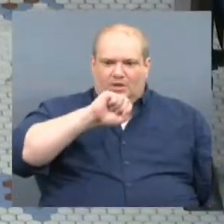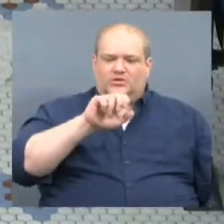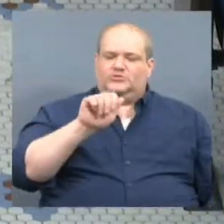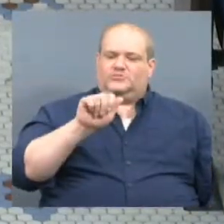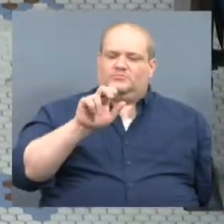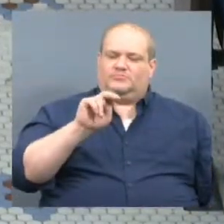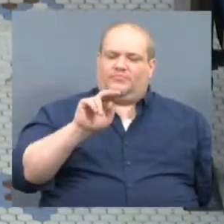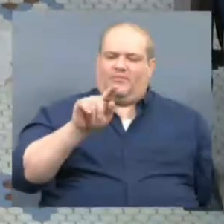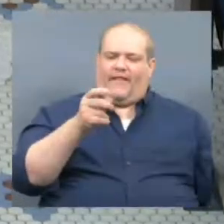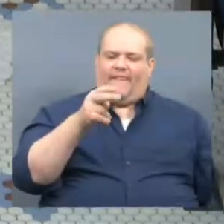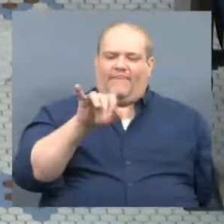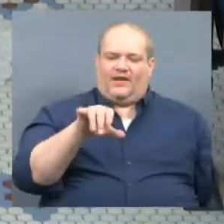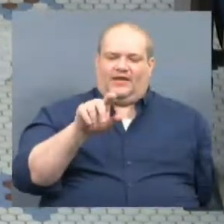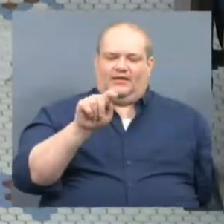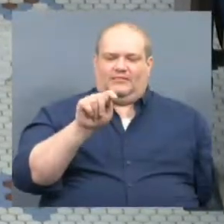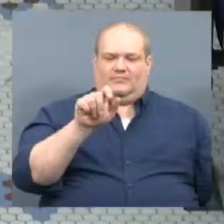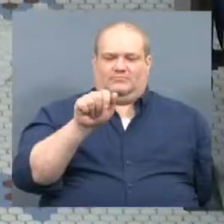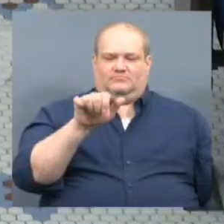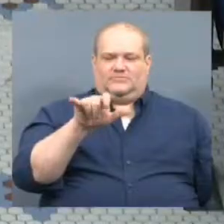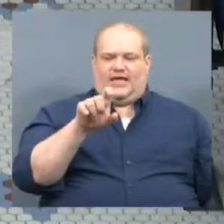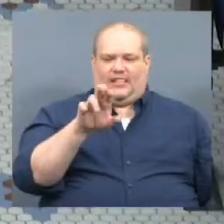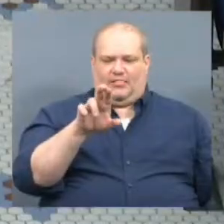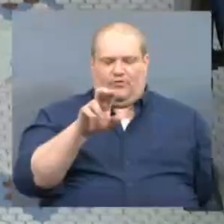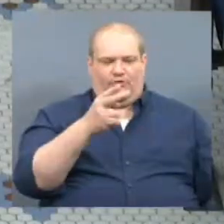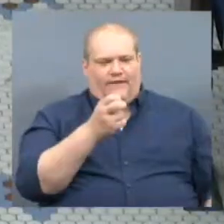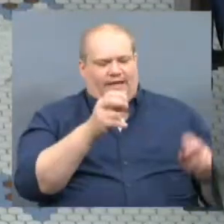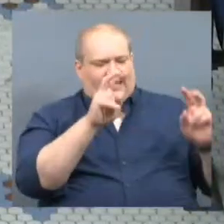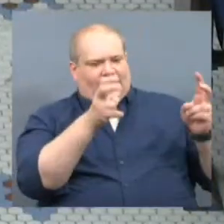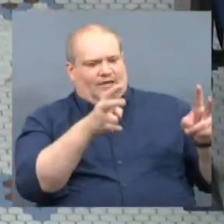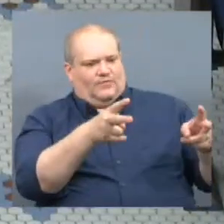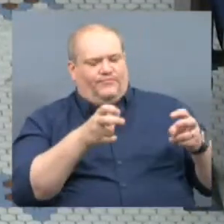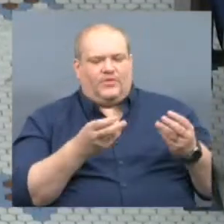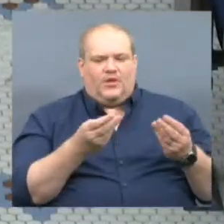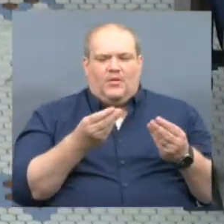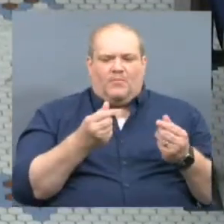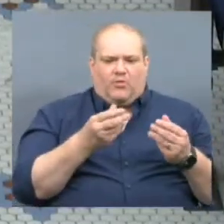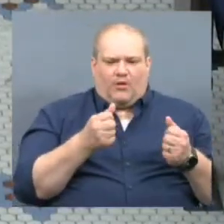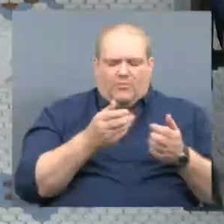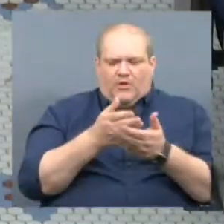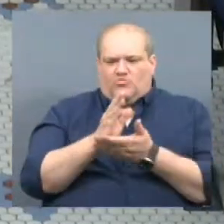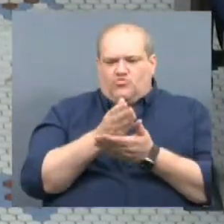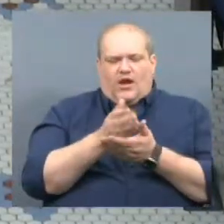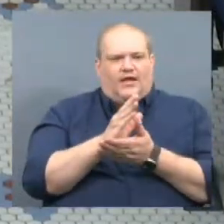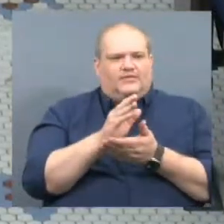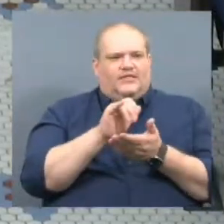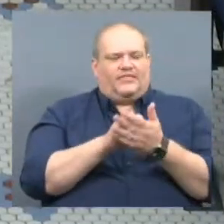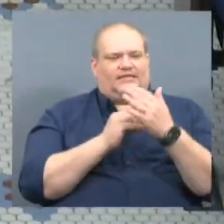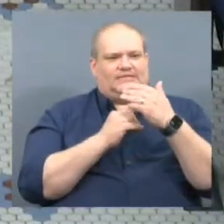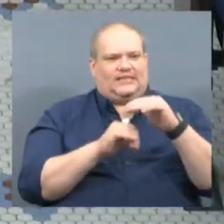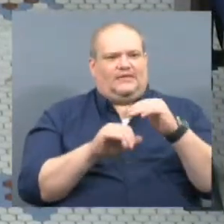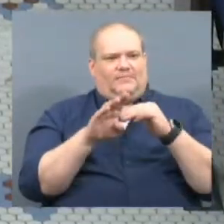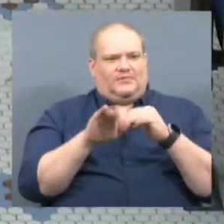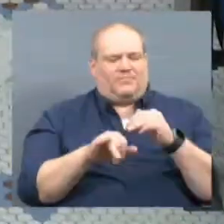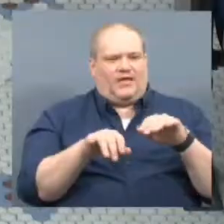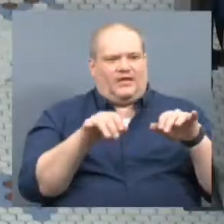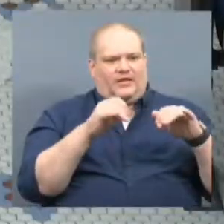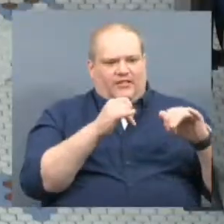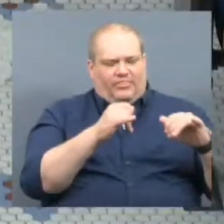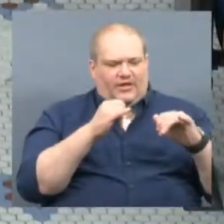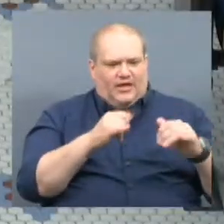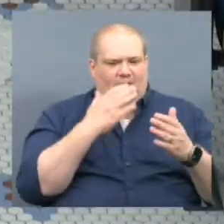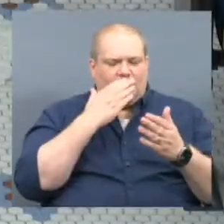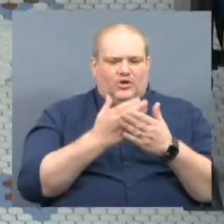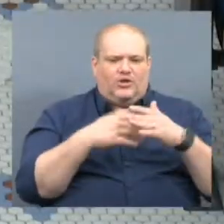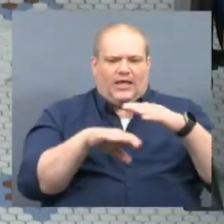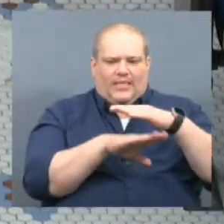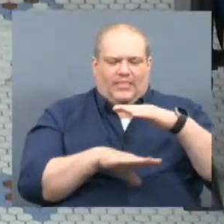And here's what Bishop Taylor said, and I'm quoting him. He said, "Property ownership rights are limited by the common good and